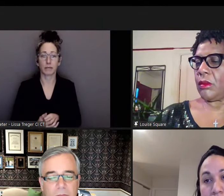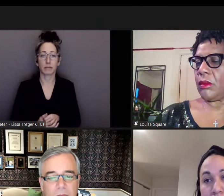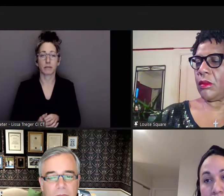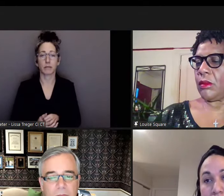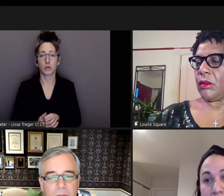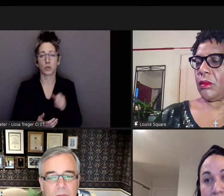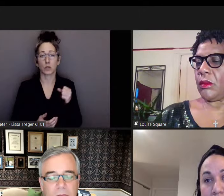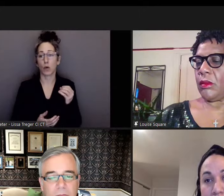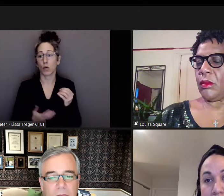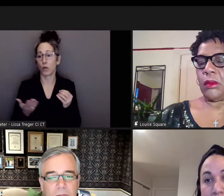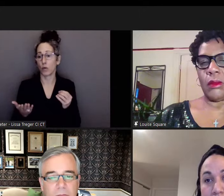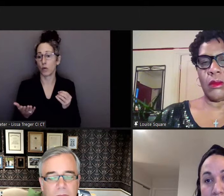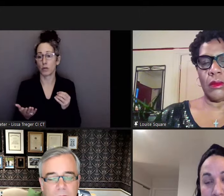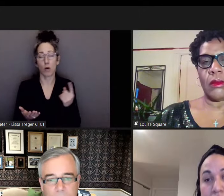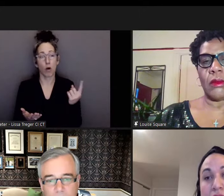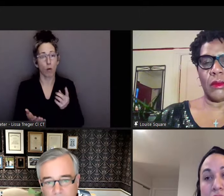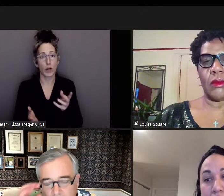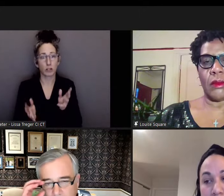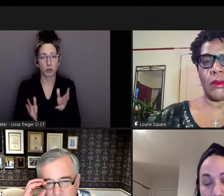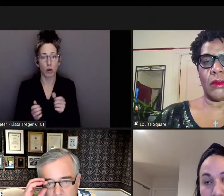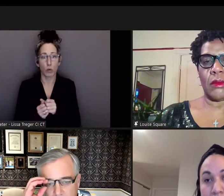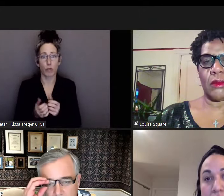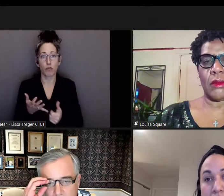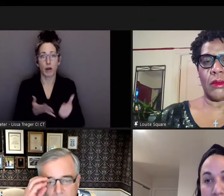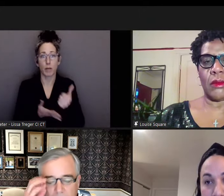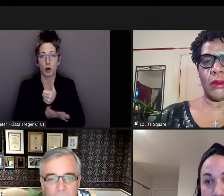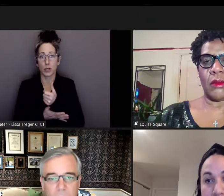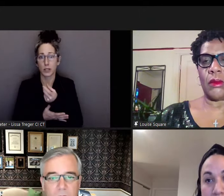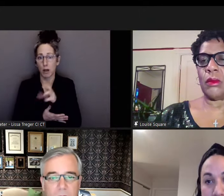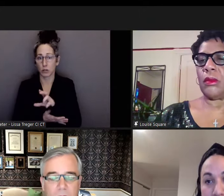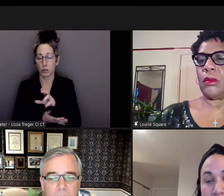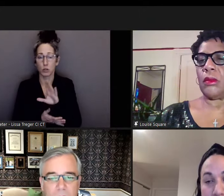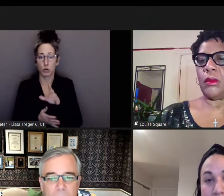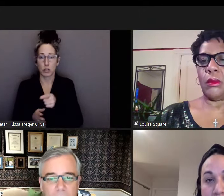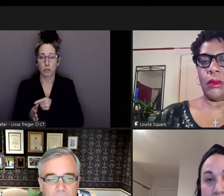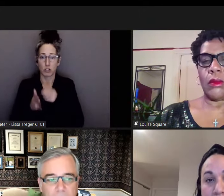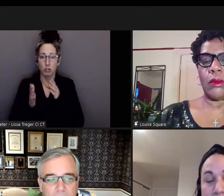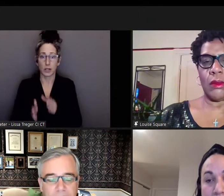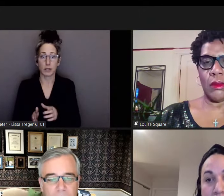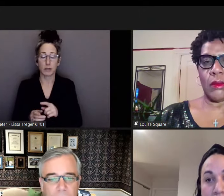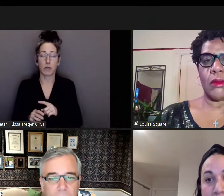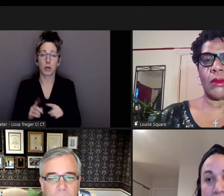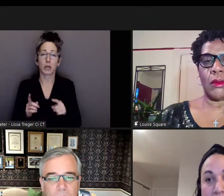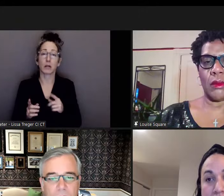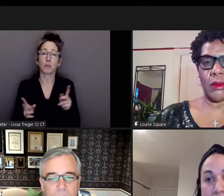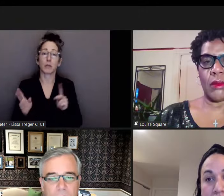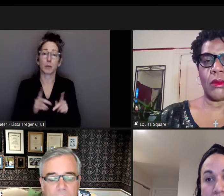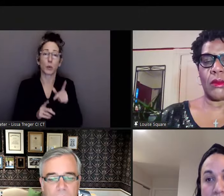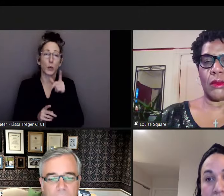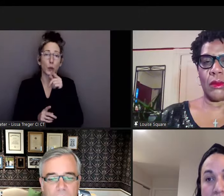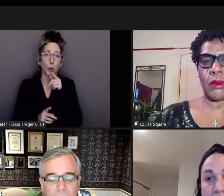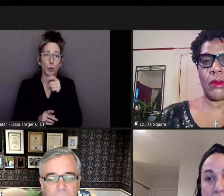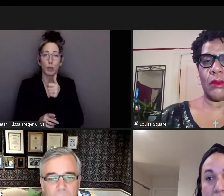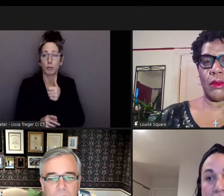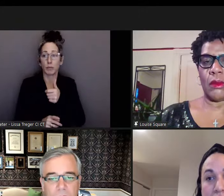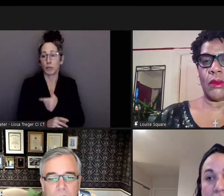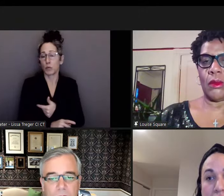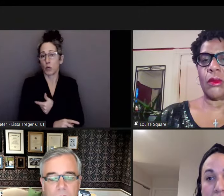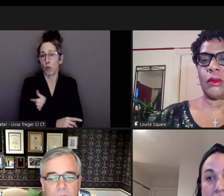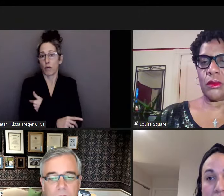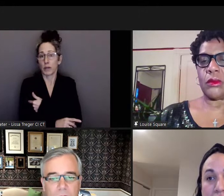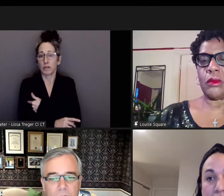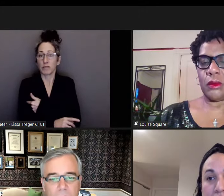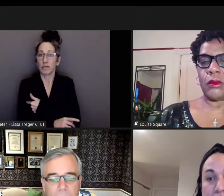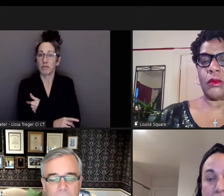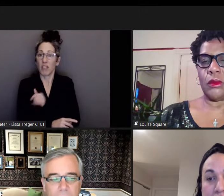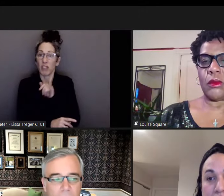So, I mean, always talk to your primary doctors or your specialists, but these are definitely people that the COVID vaccine, is made for. Those are